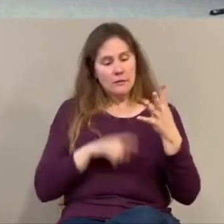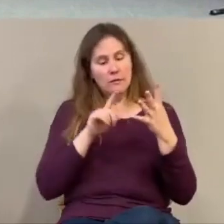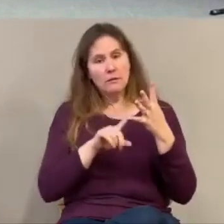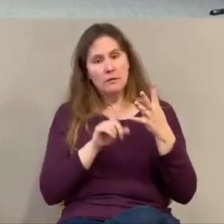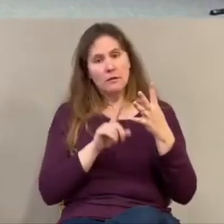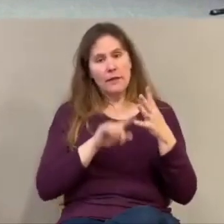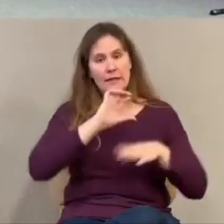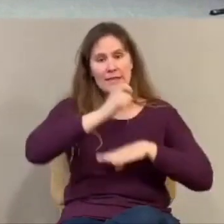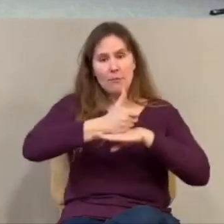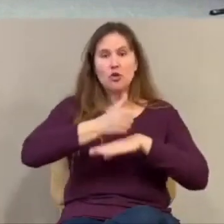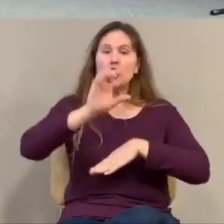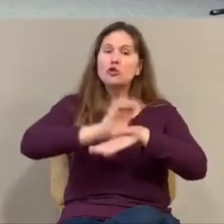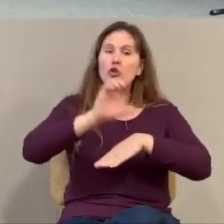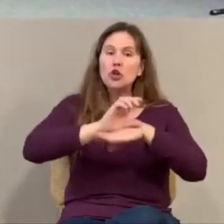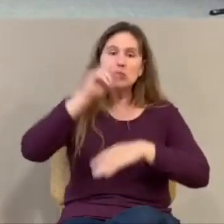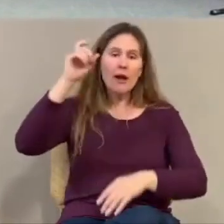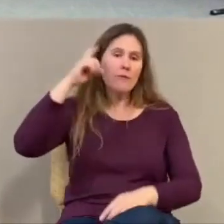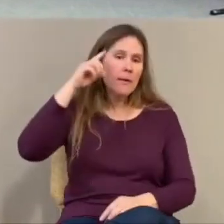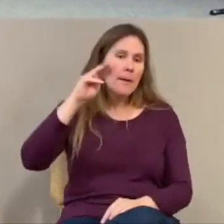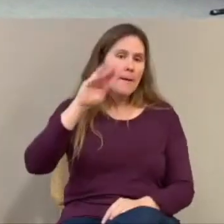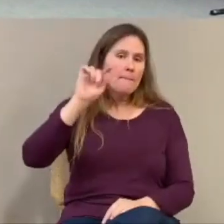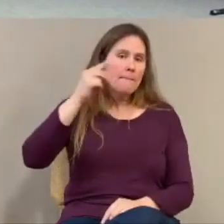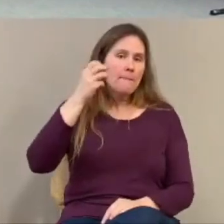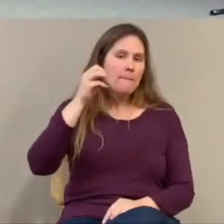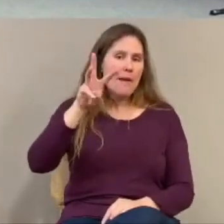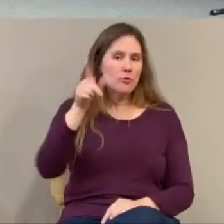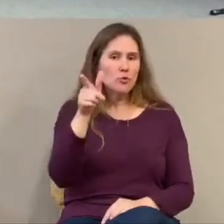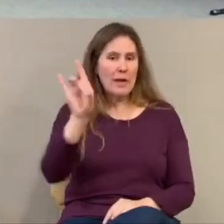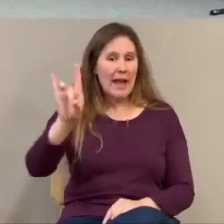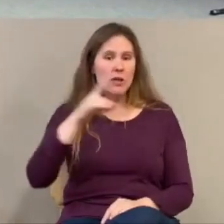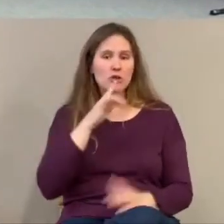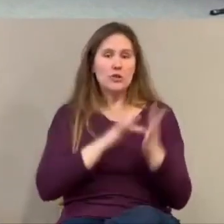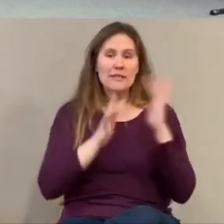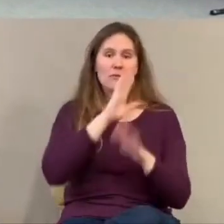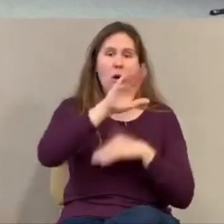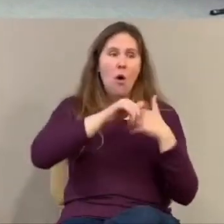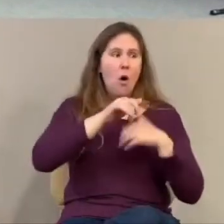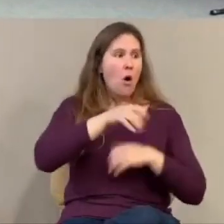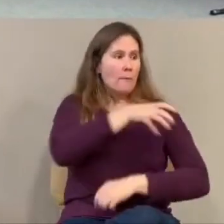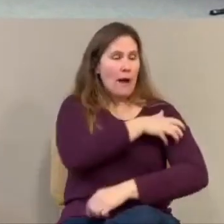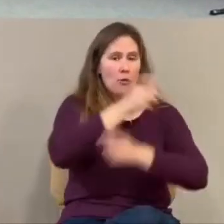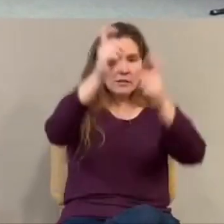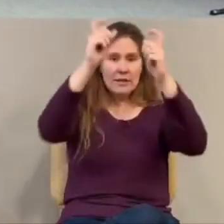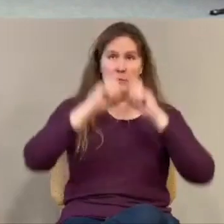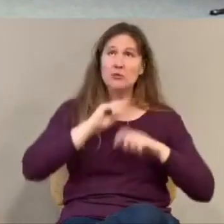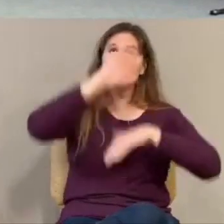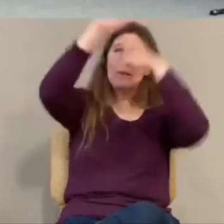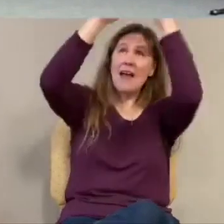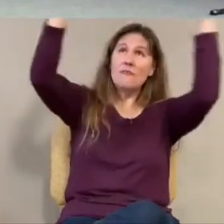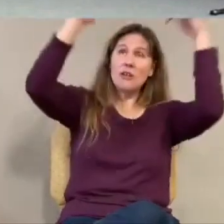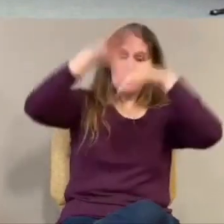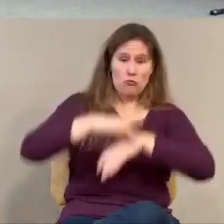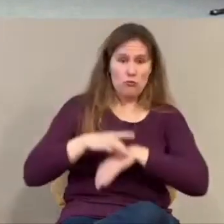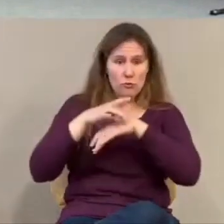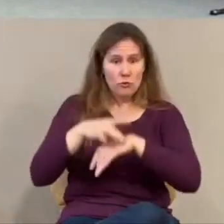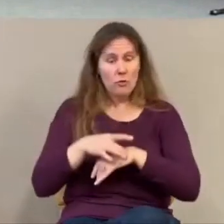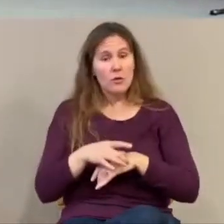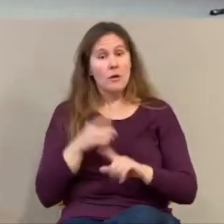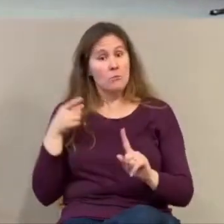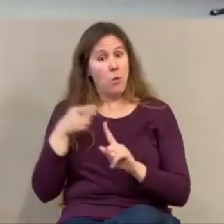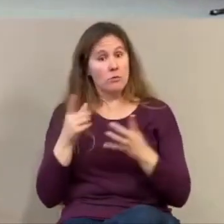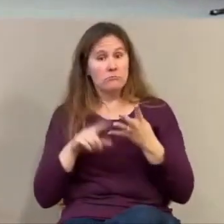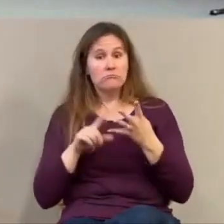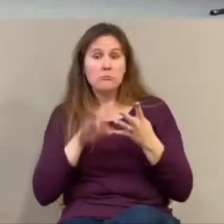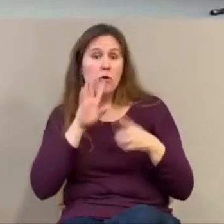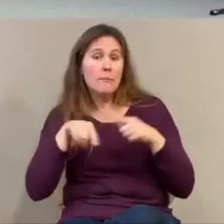he established church government. Matthew chapter 28, Jesus said, all power has been given unto me, heaven and earth. Now the thing of it is, when it comes to